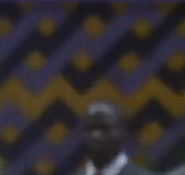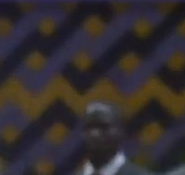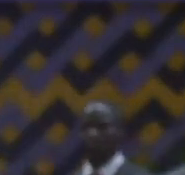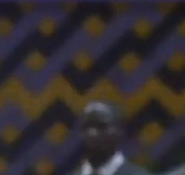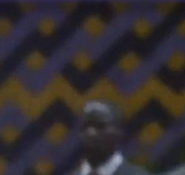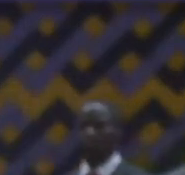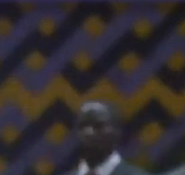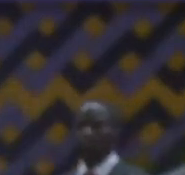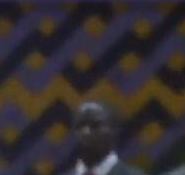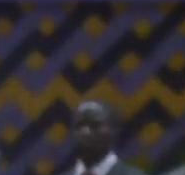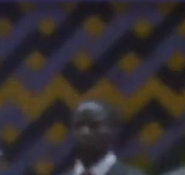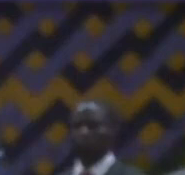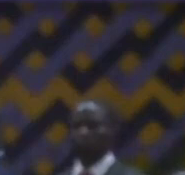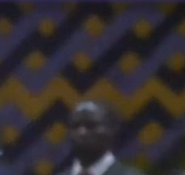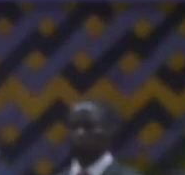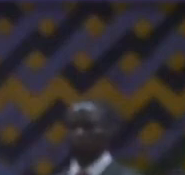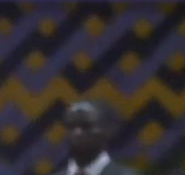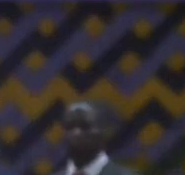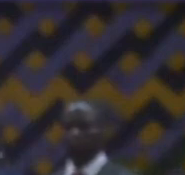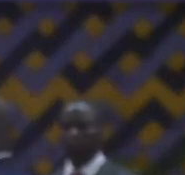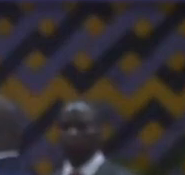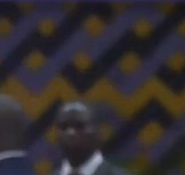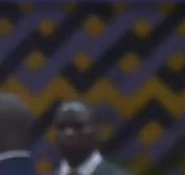of hands.